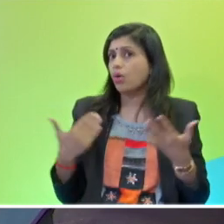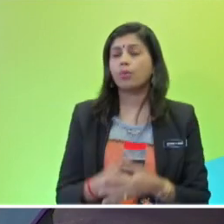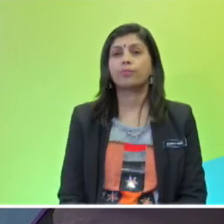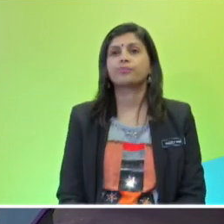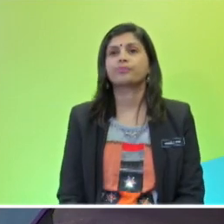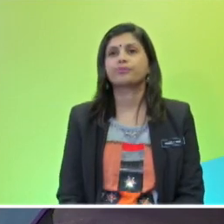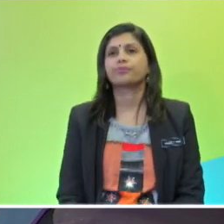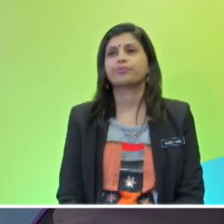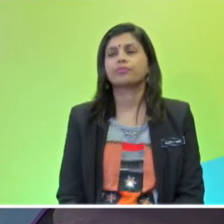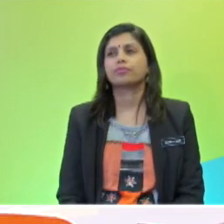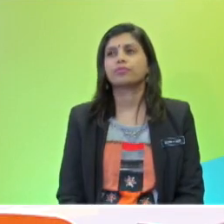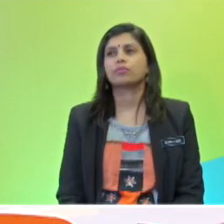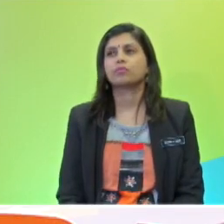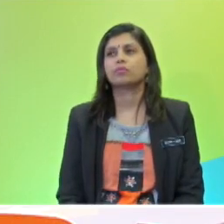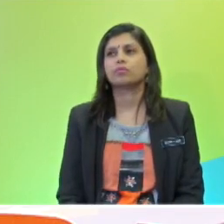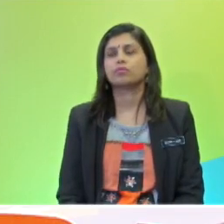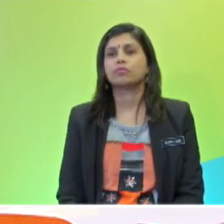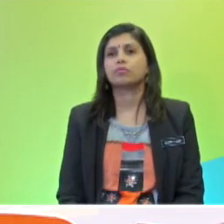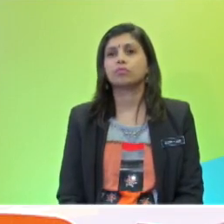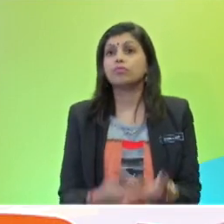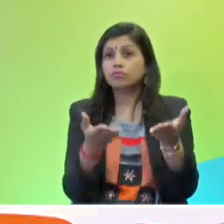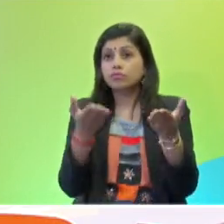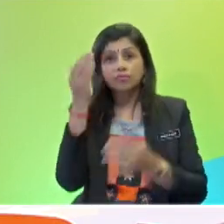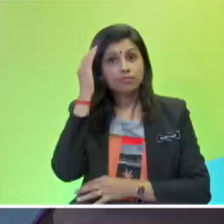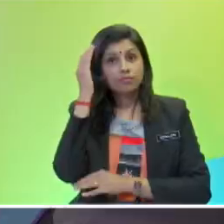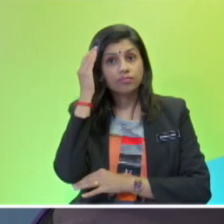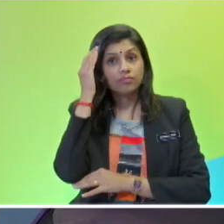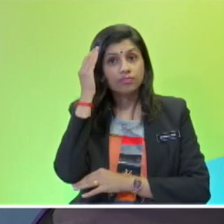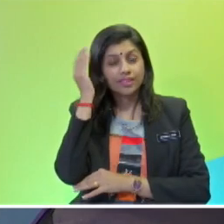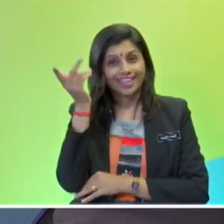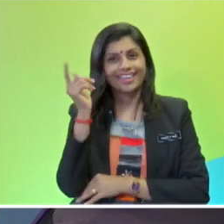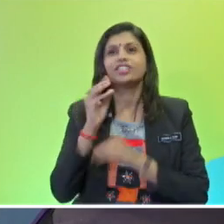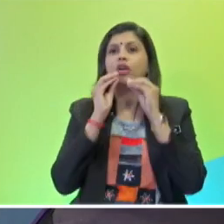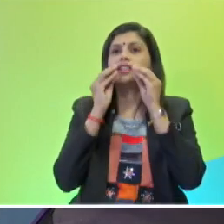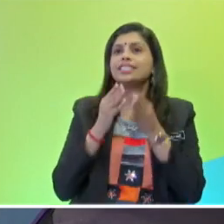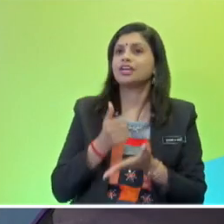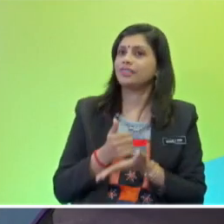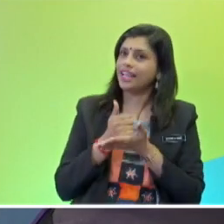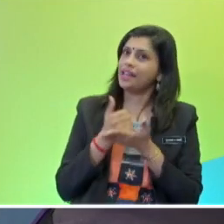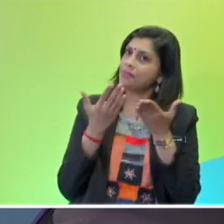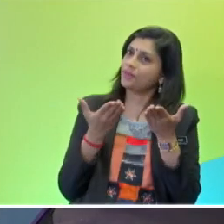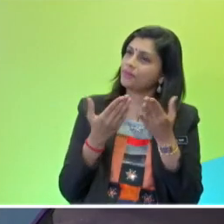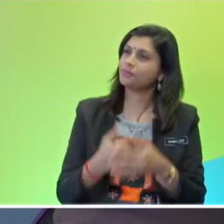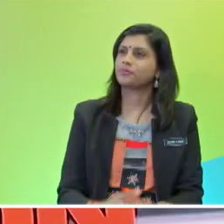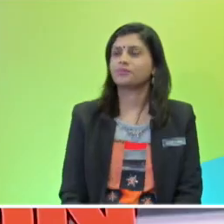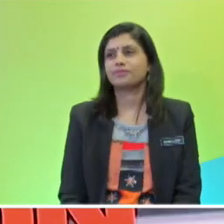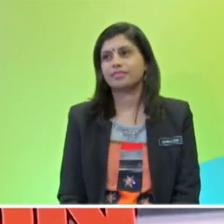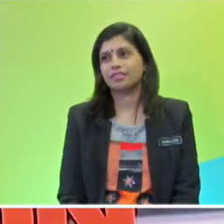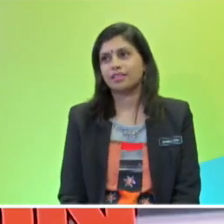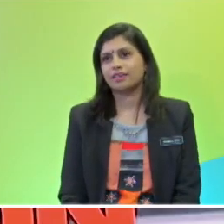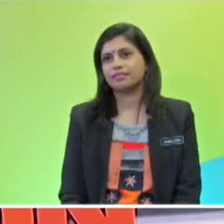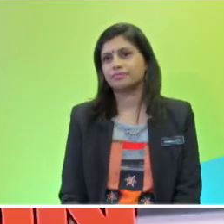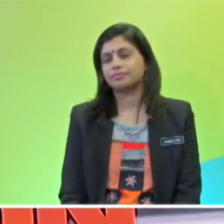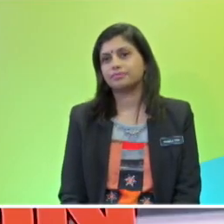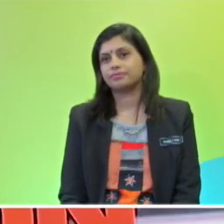have? I'm not so sure. Maybe you could help us out with that. Okay, that's why I'm here today. Okay, so kids, there are 2